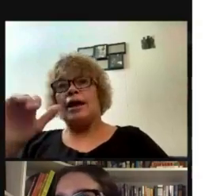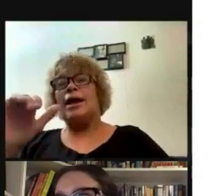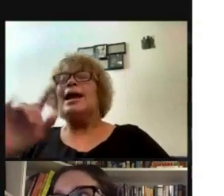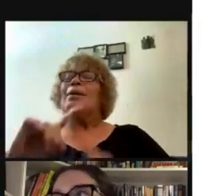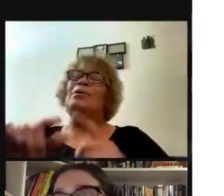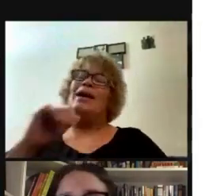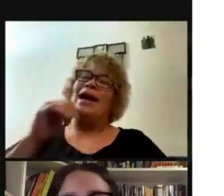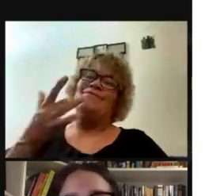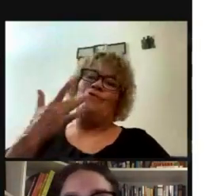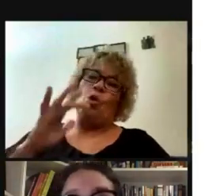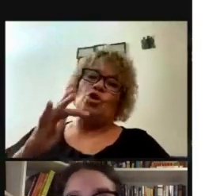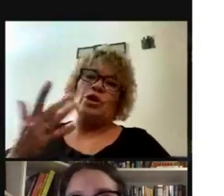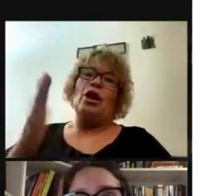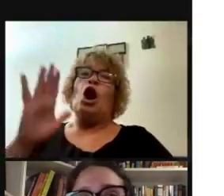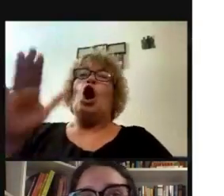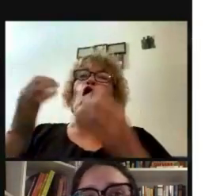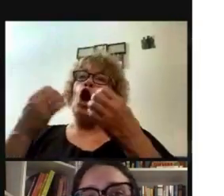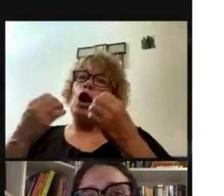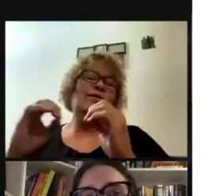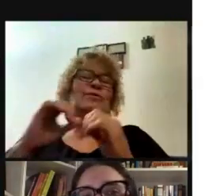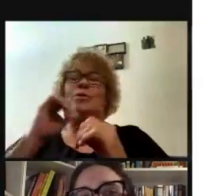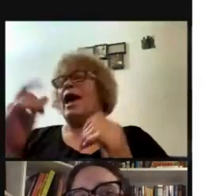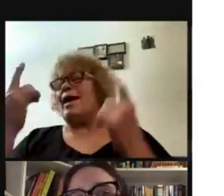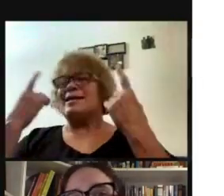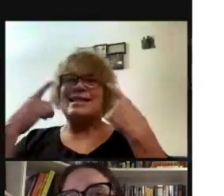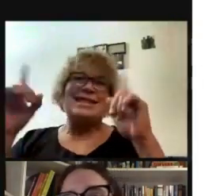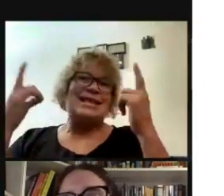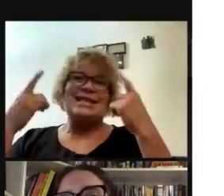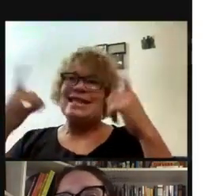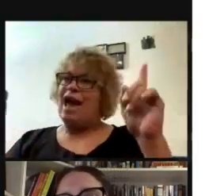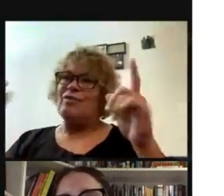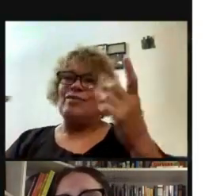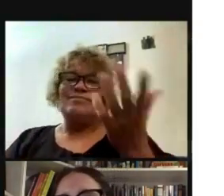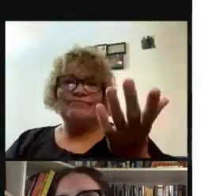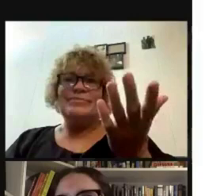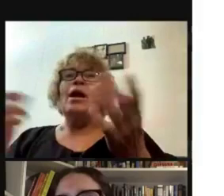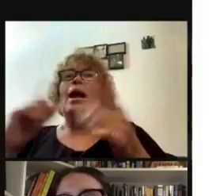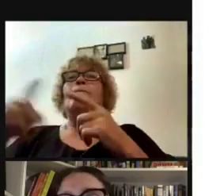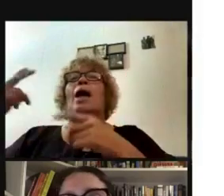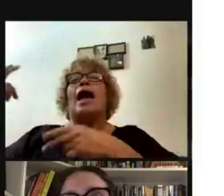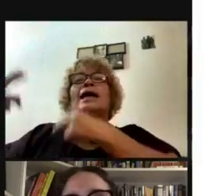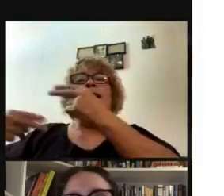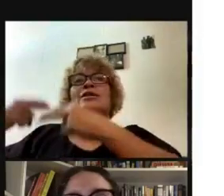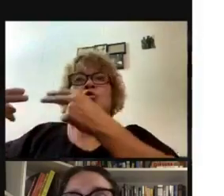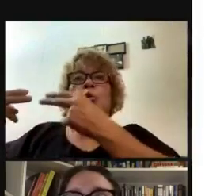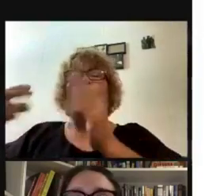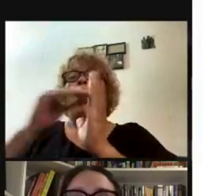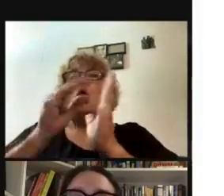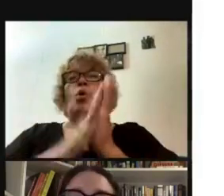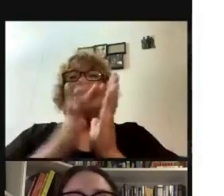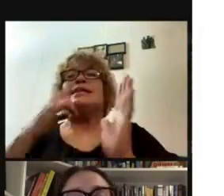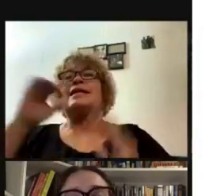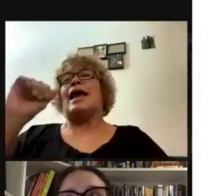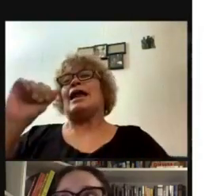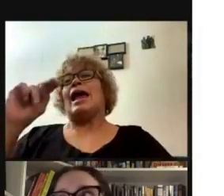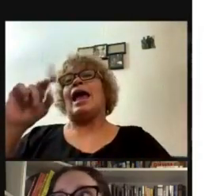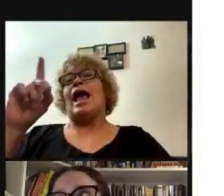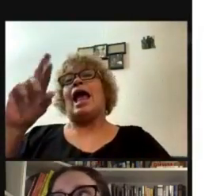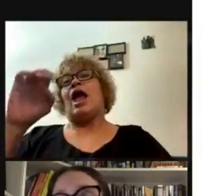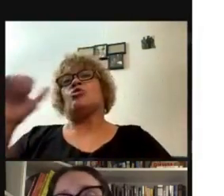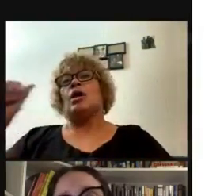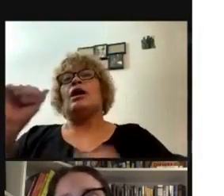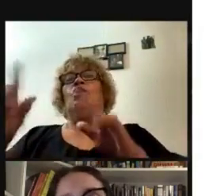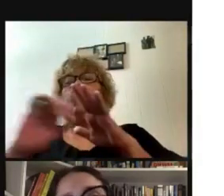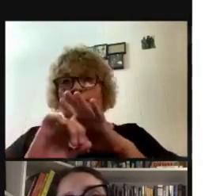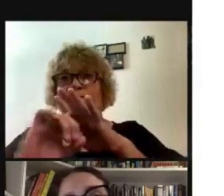Unfortunately, her efforts were unsuccessful, but historical records actually indicate that Andrea was able to escape Pacific